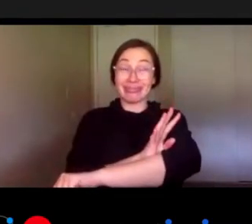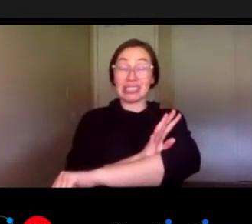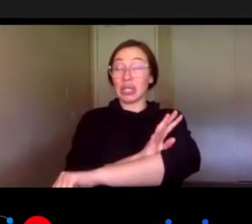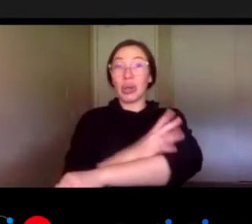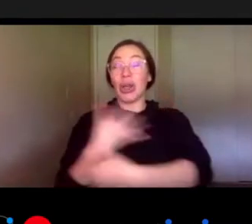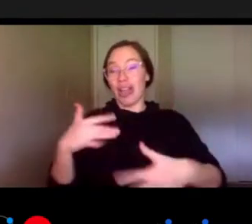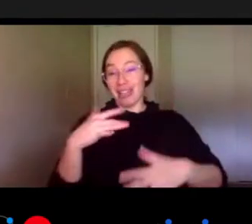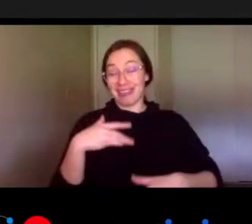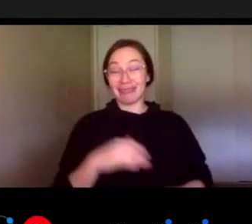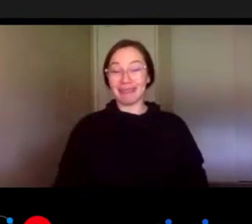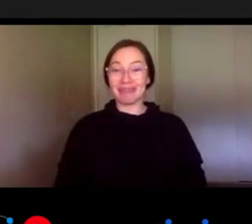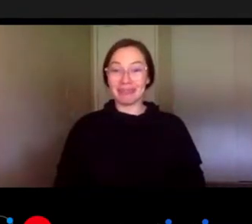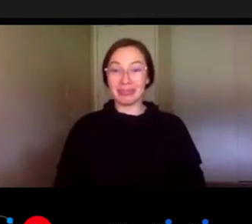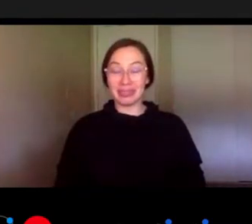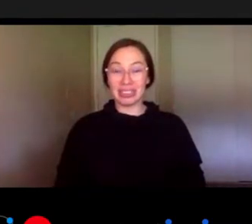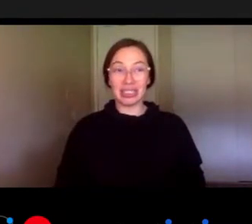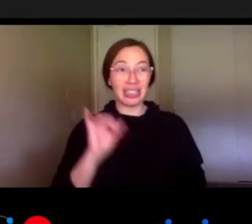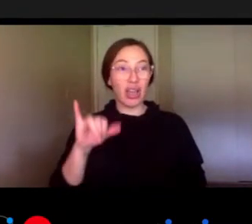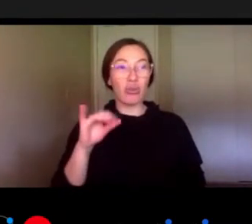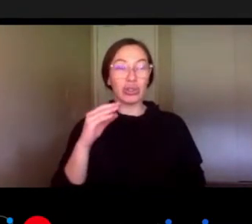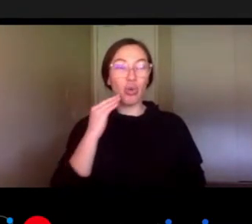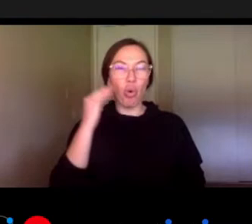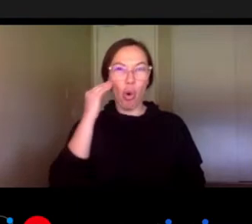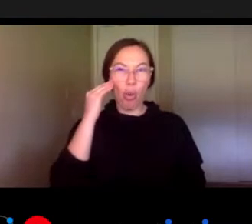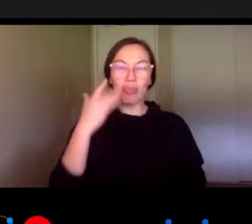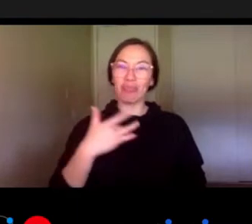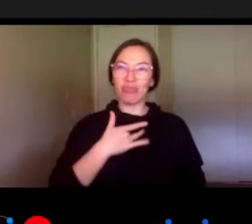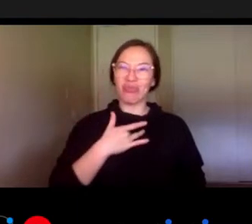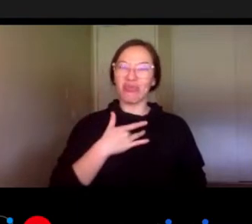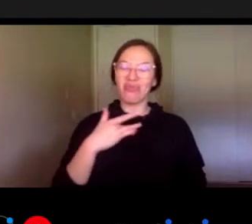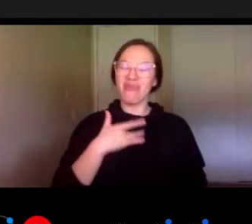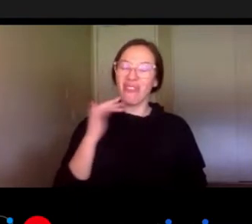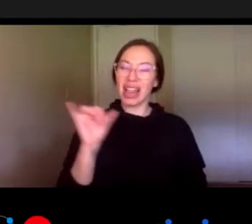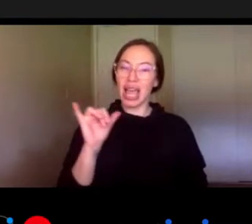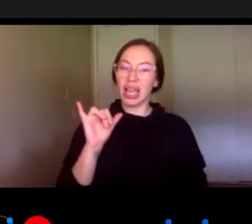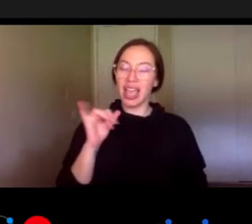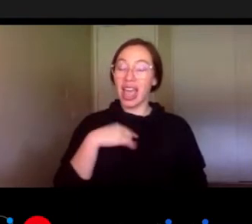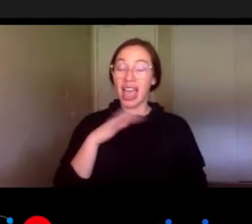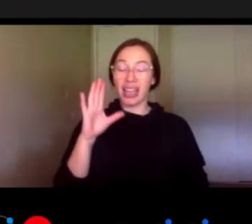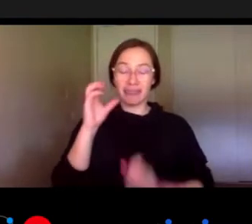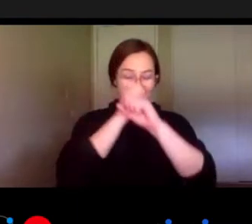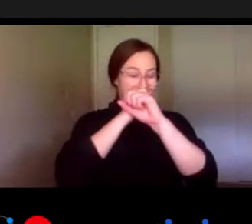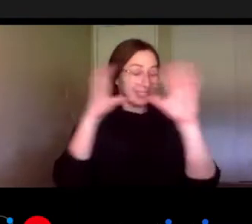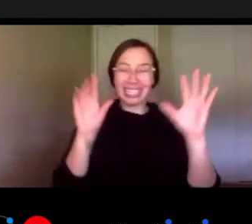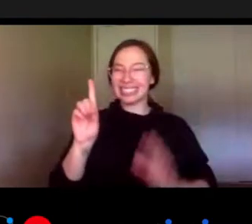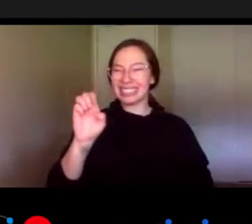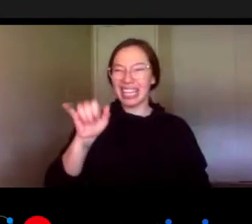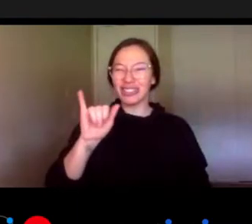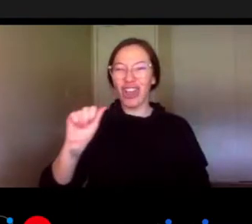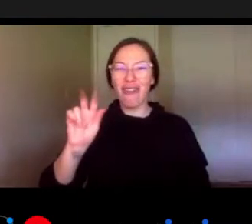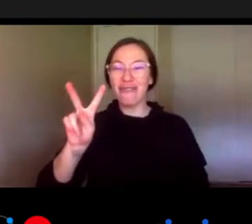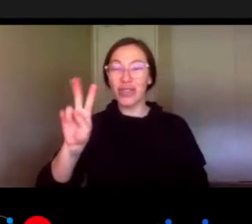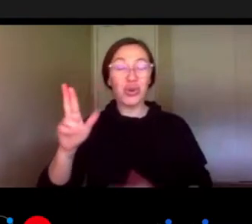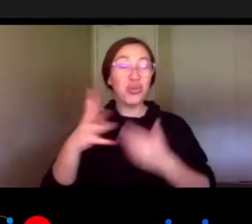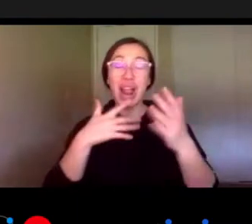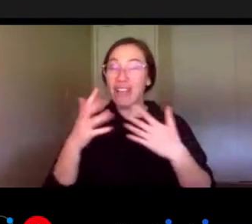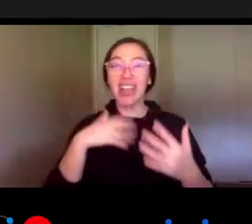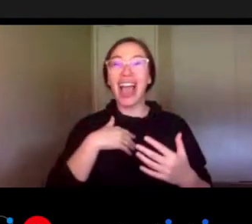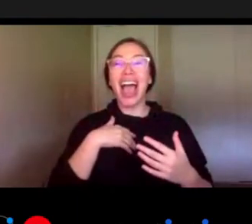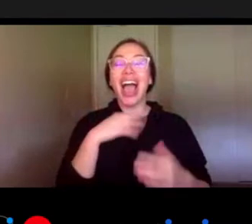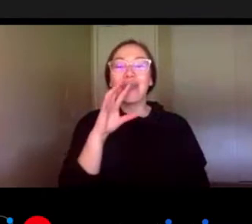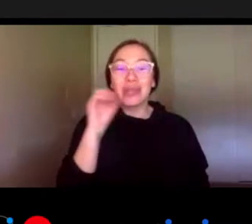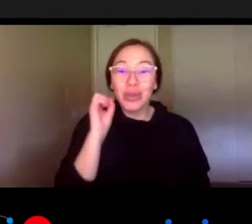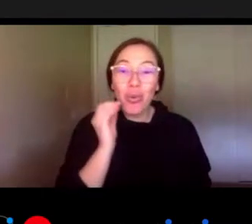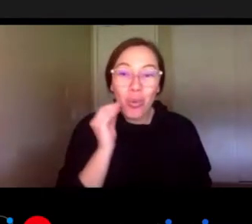with you. I knew I was home. It just felt like home, a deja vu thing, whatever you want to call it. I was home.